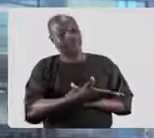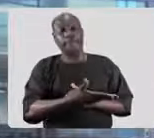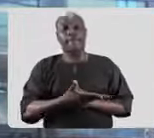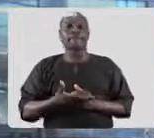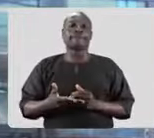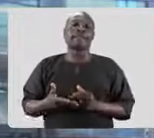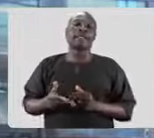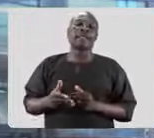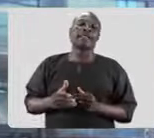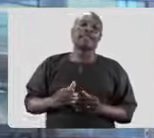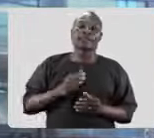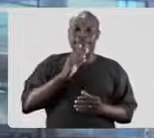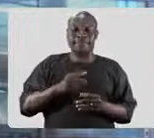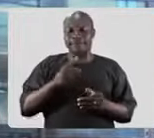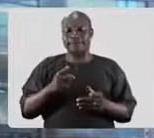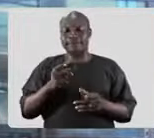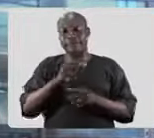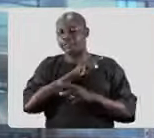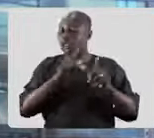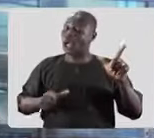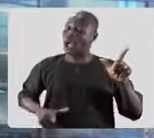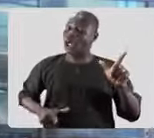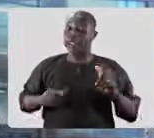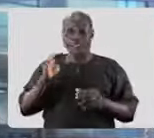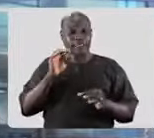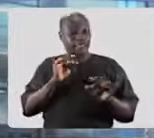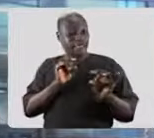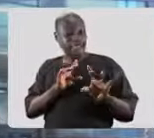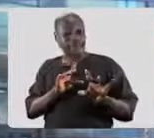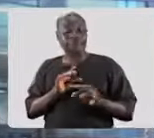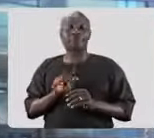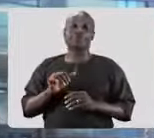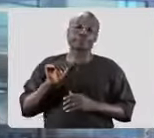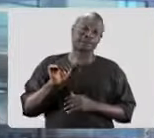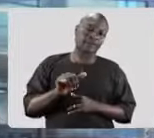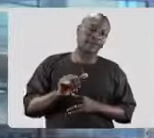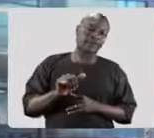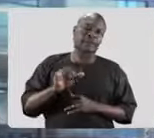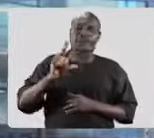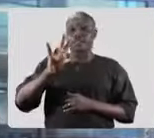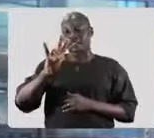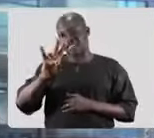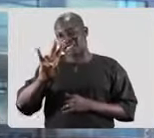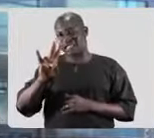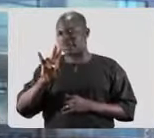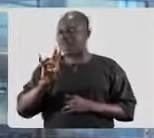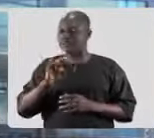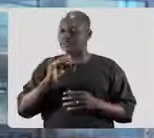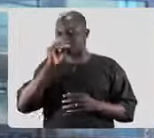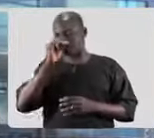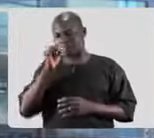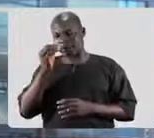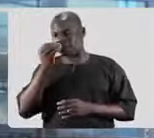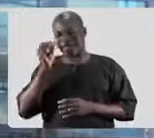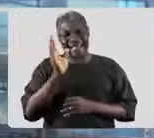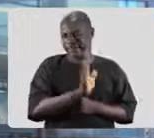six things the Lord hates, yes, seven are an abomination to